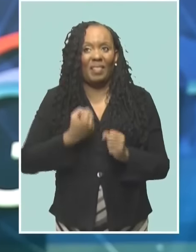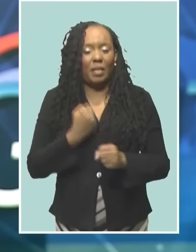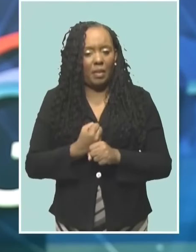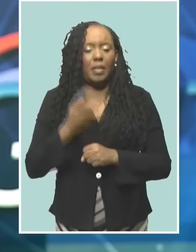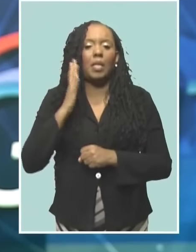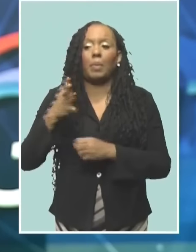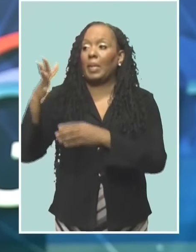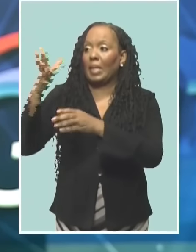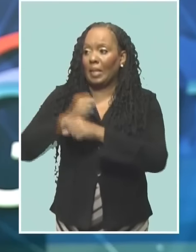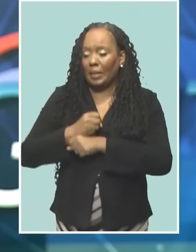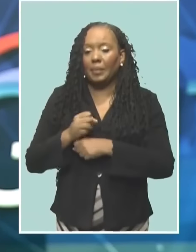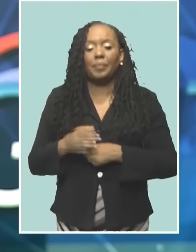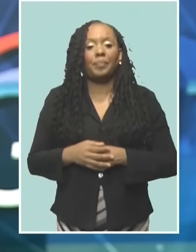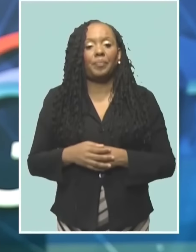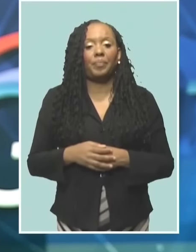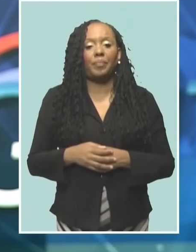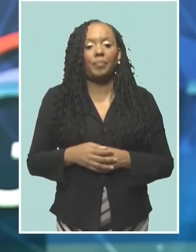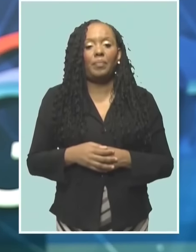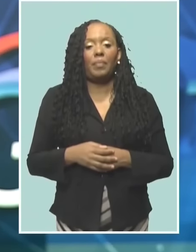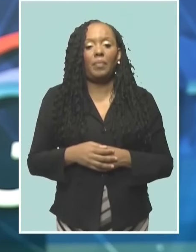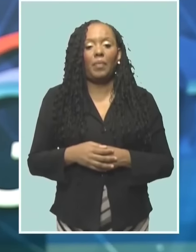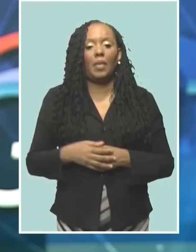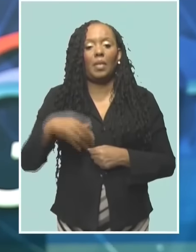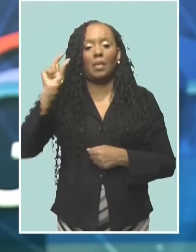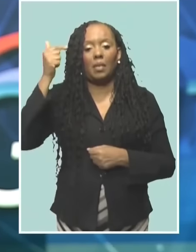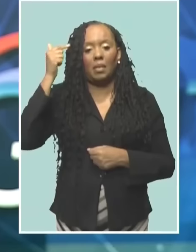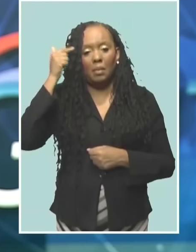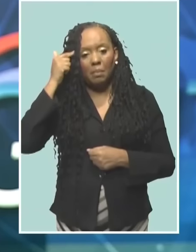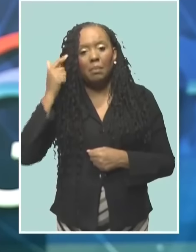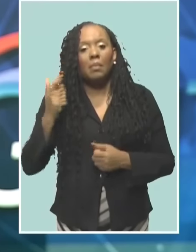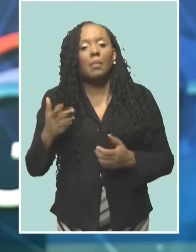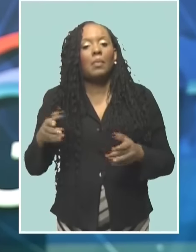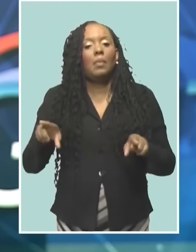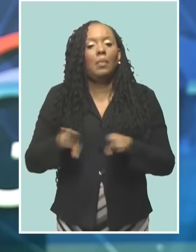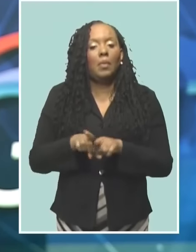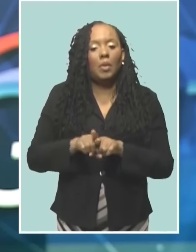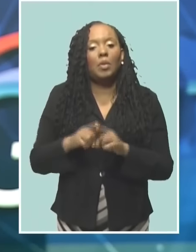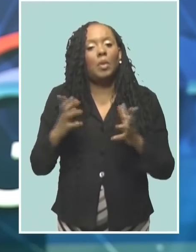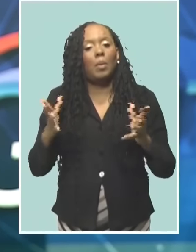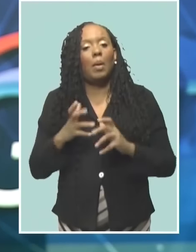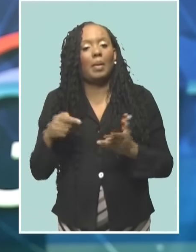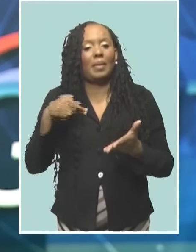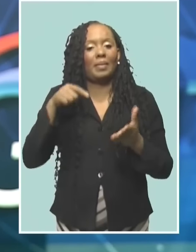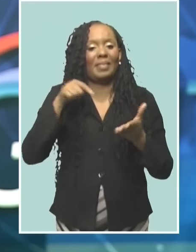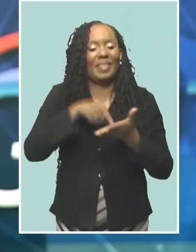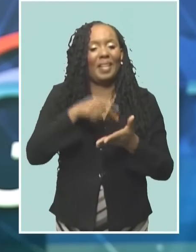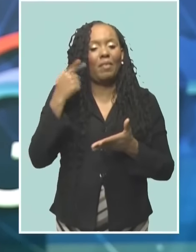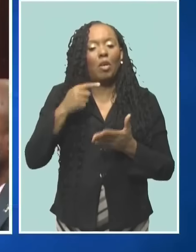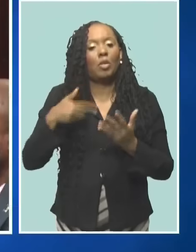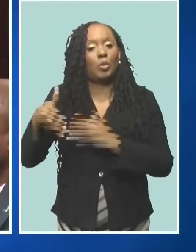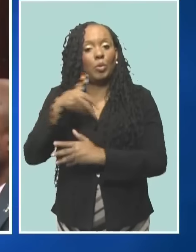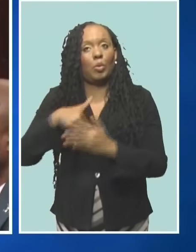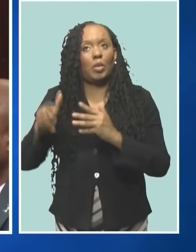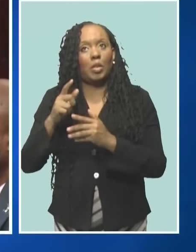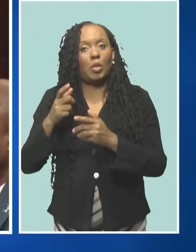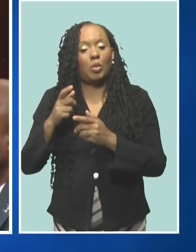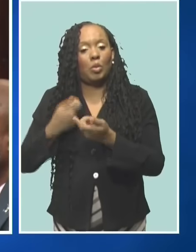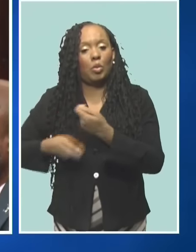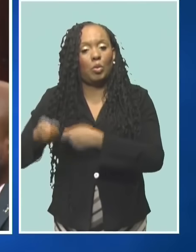And the minister is also putting the country on notice that government will be going after a debt for social swap. I